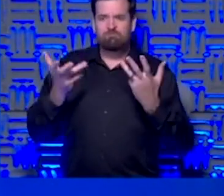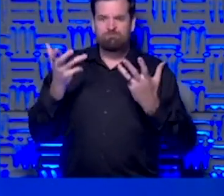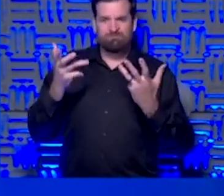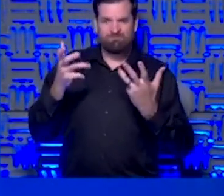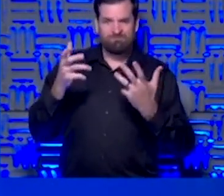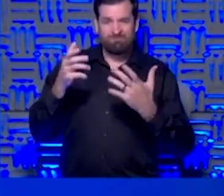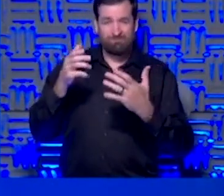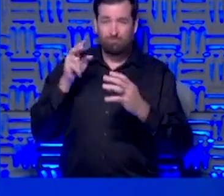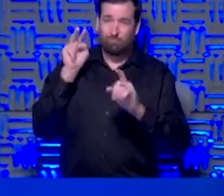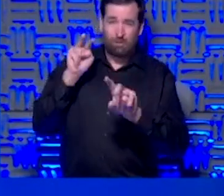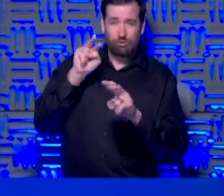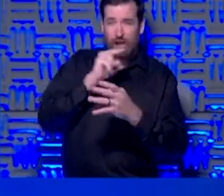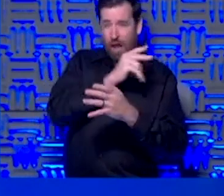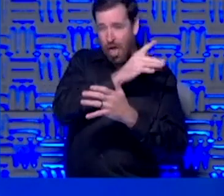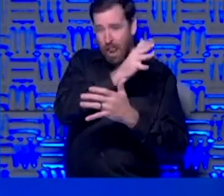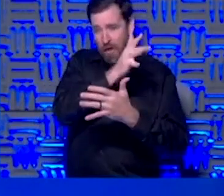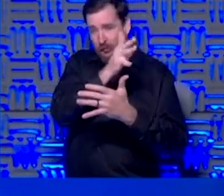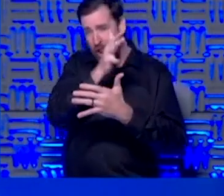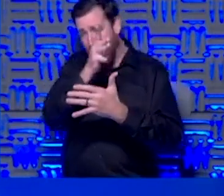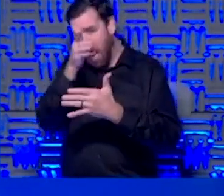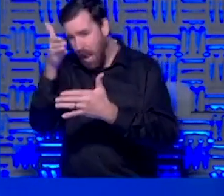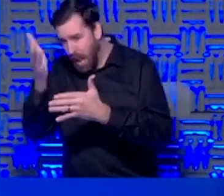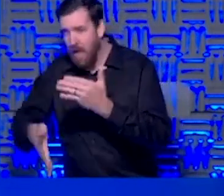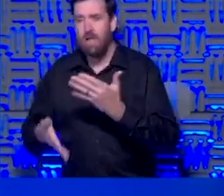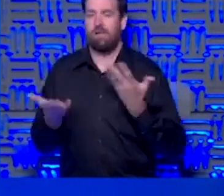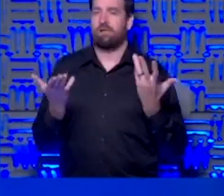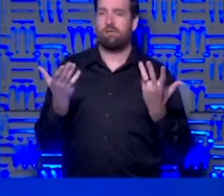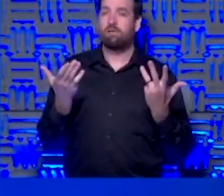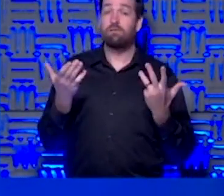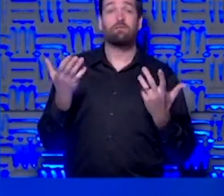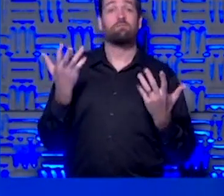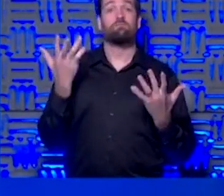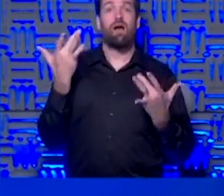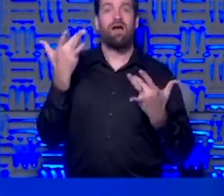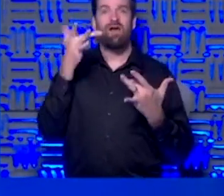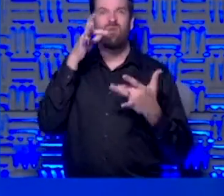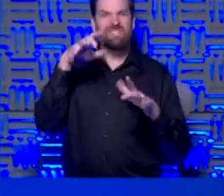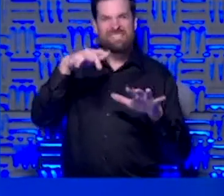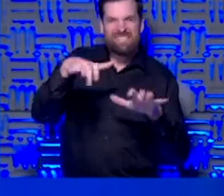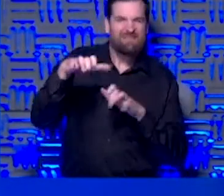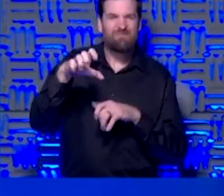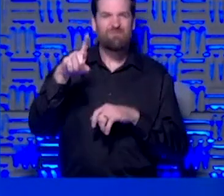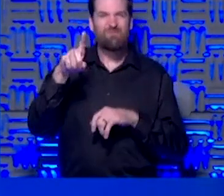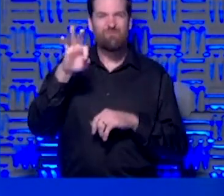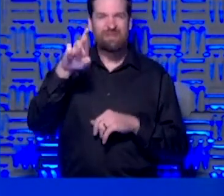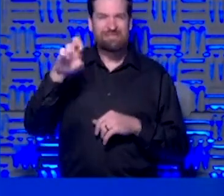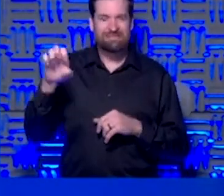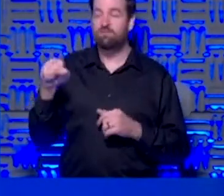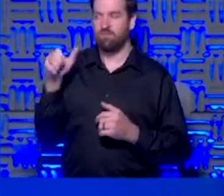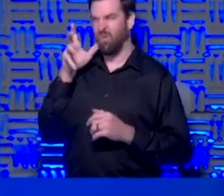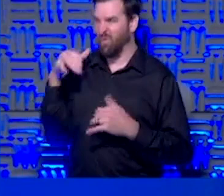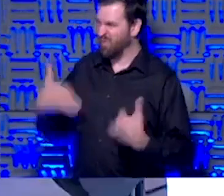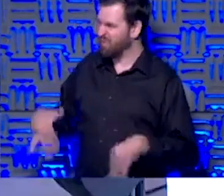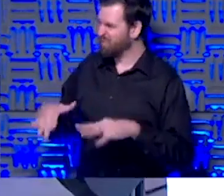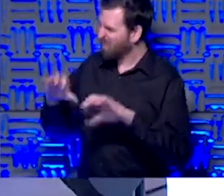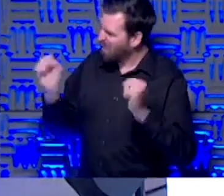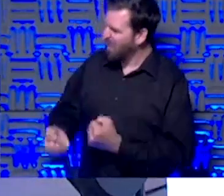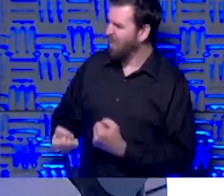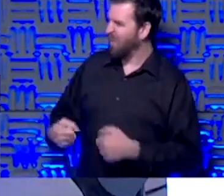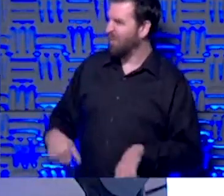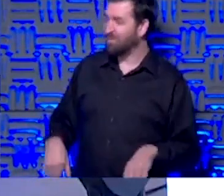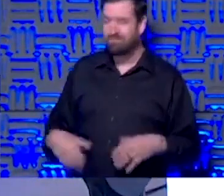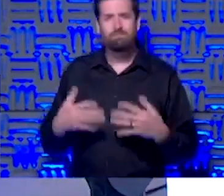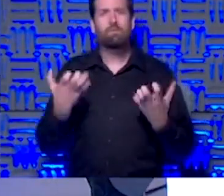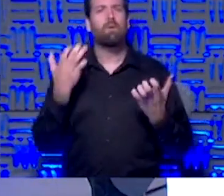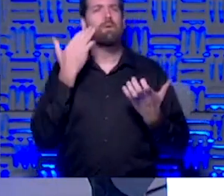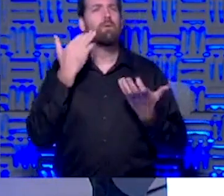until the very end, or after the very end, because we're going to deep freeze this program, Dana. Yeah, it was cold. It was really cold. And if you want to know